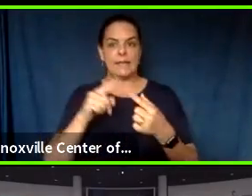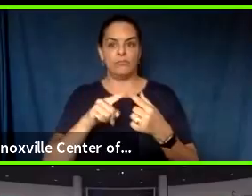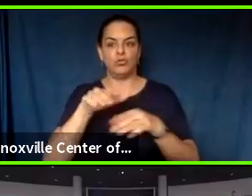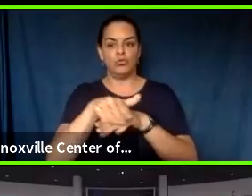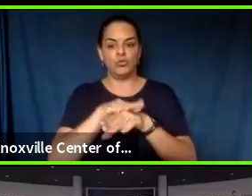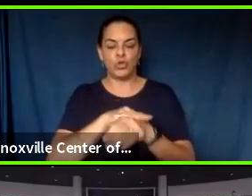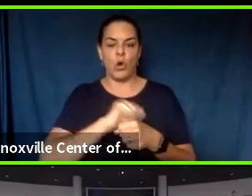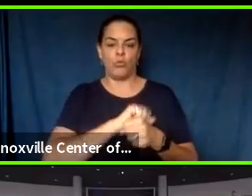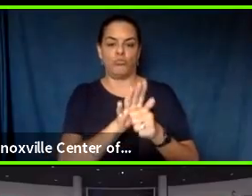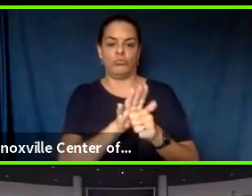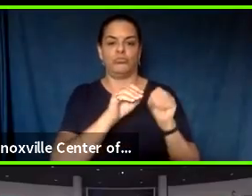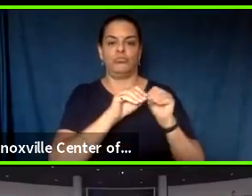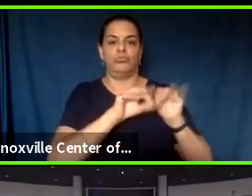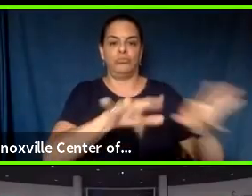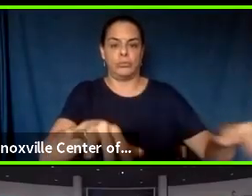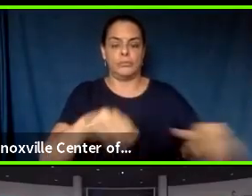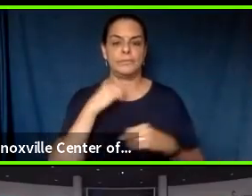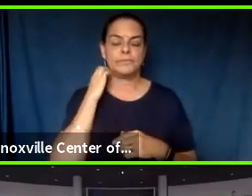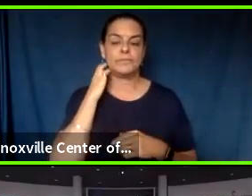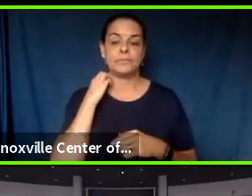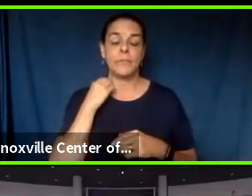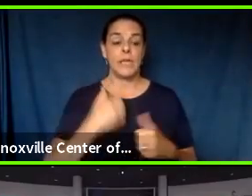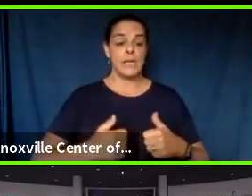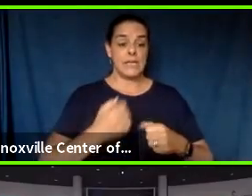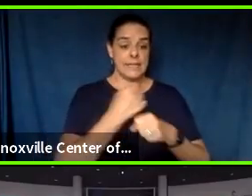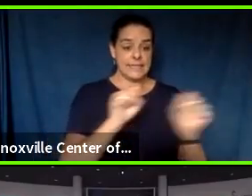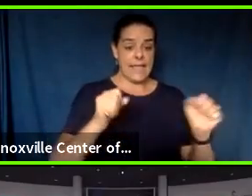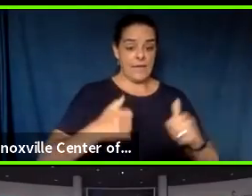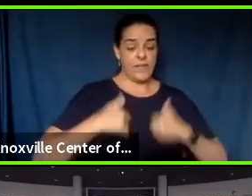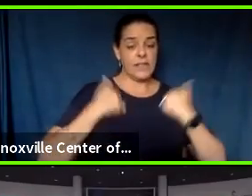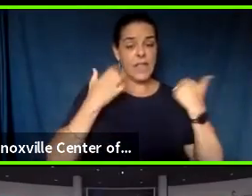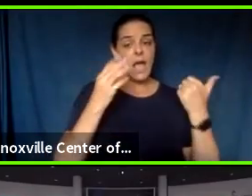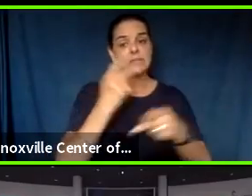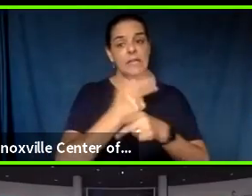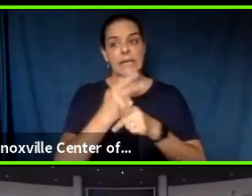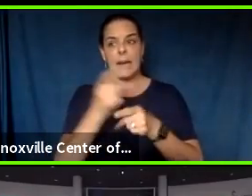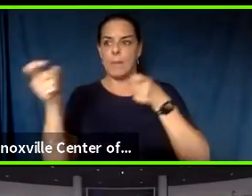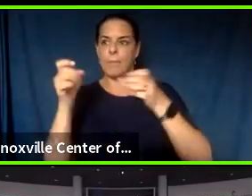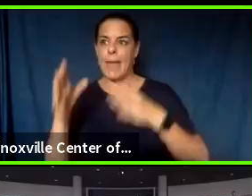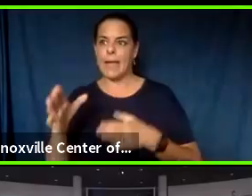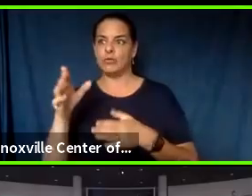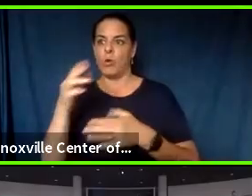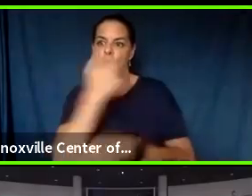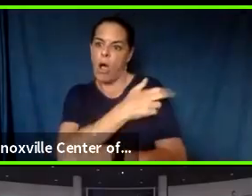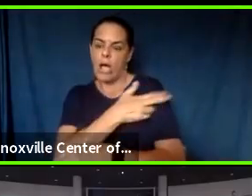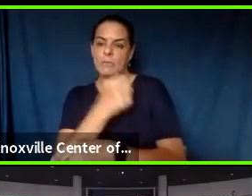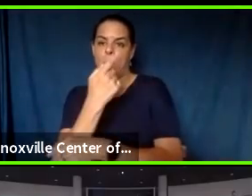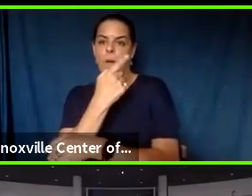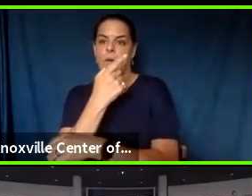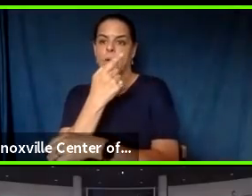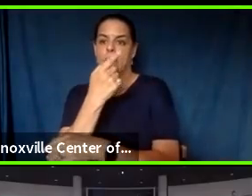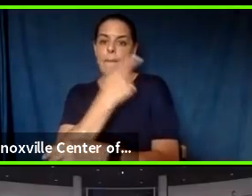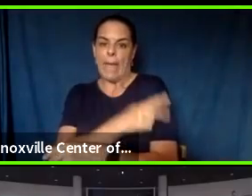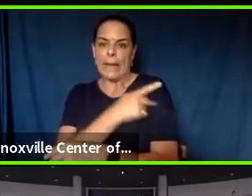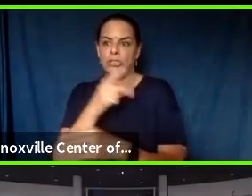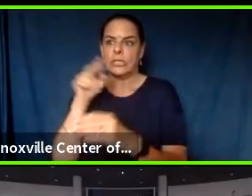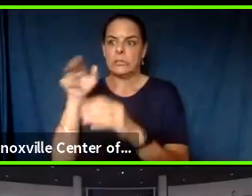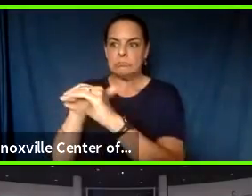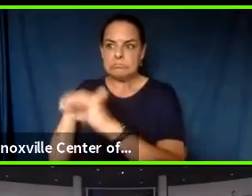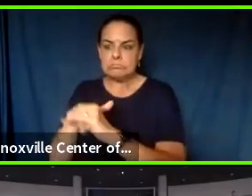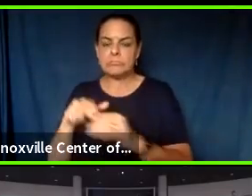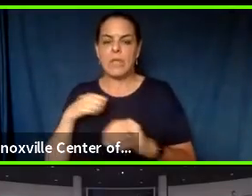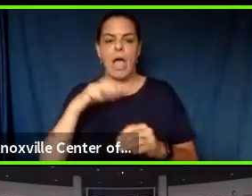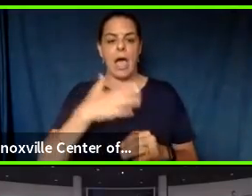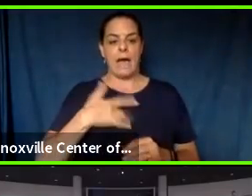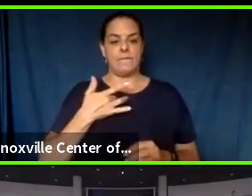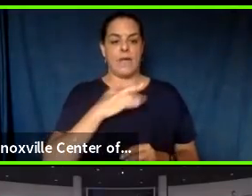infections, along with saving lives and helping maintain manageable hospital patient loads. I believe that their work will help our economy